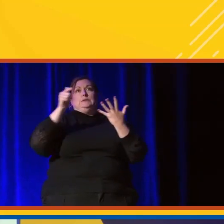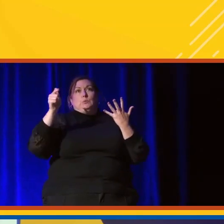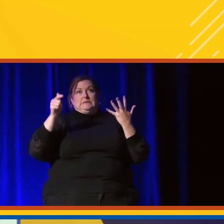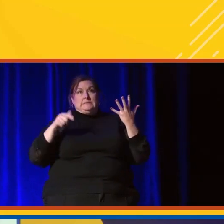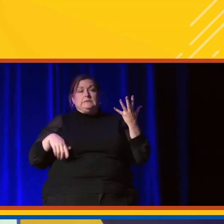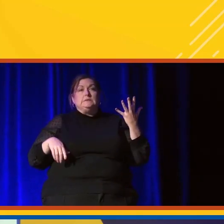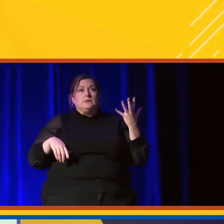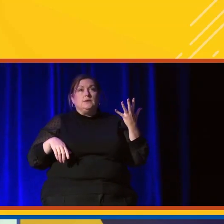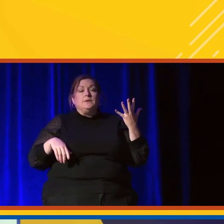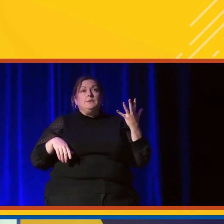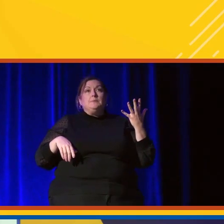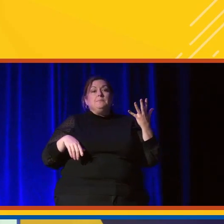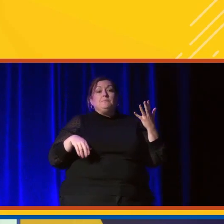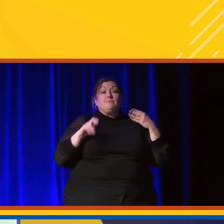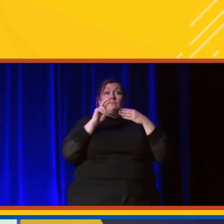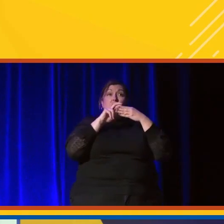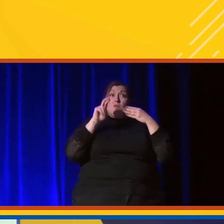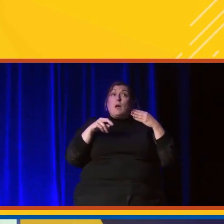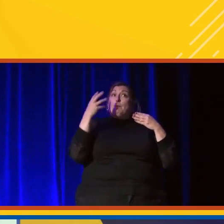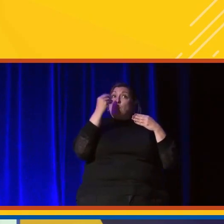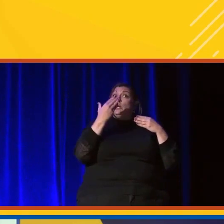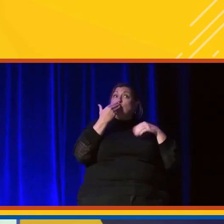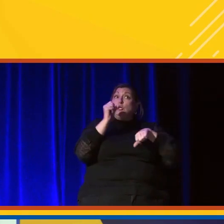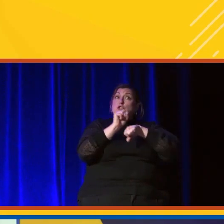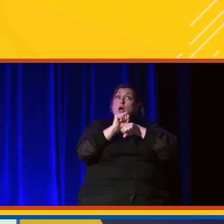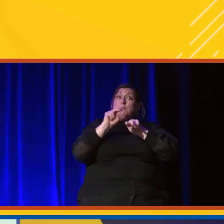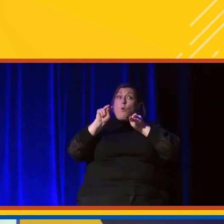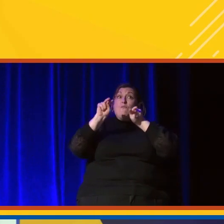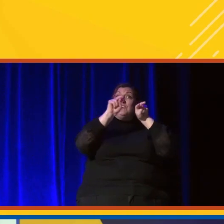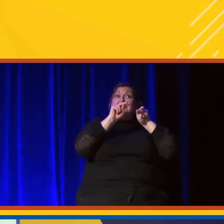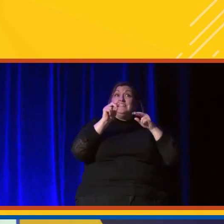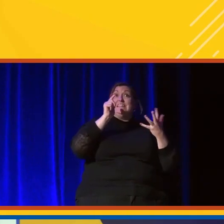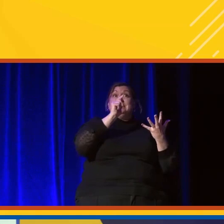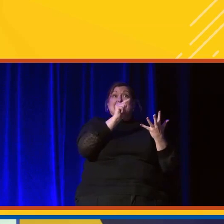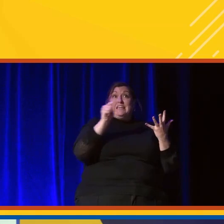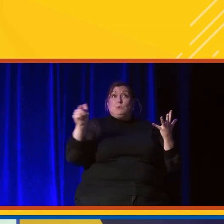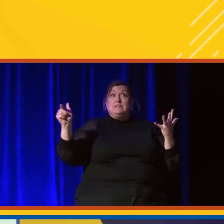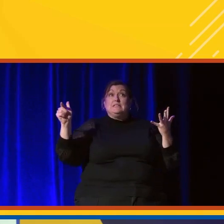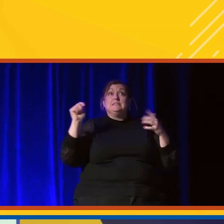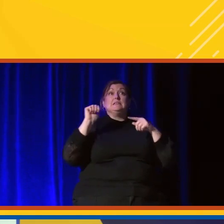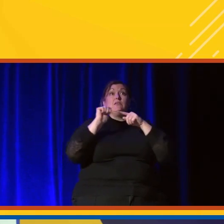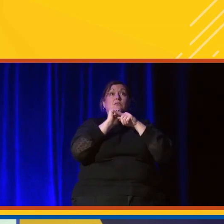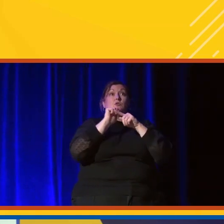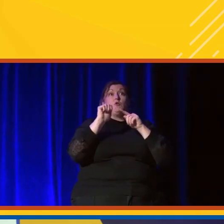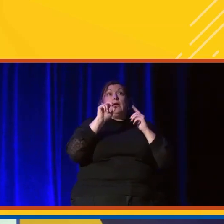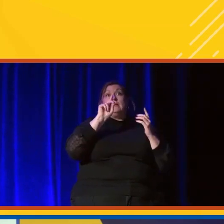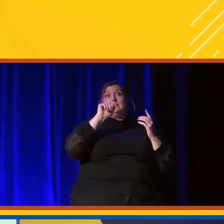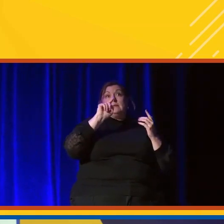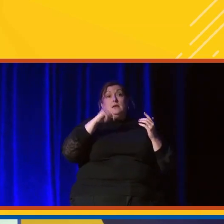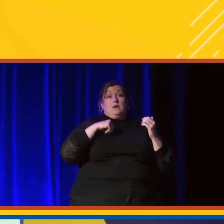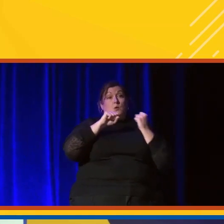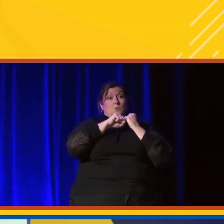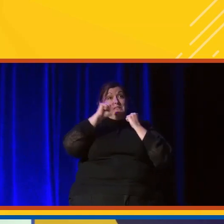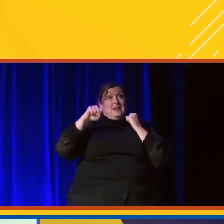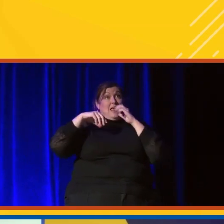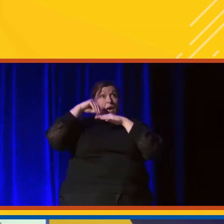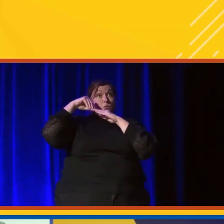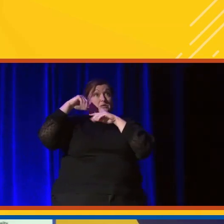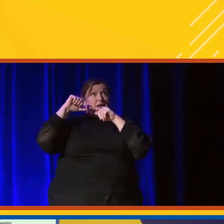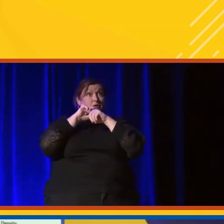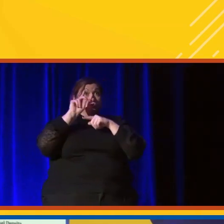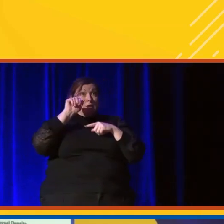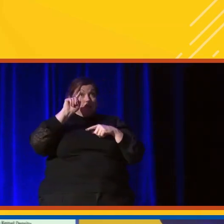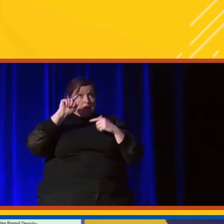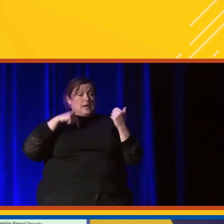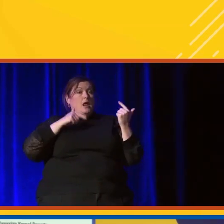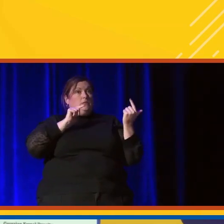As it turns out, it does a pretty good job overseeing sequences in the training data, and even when you extend it to sequences outside of the training